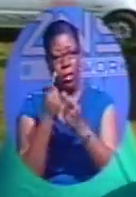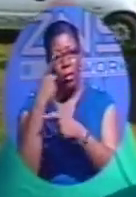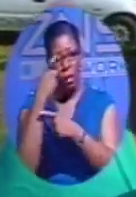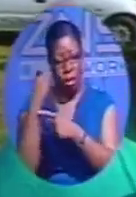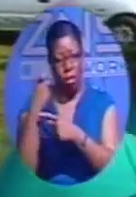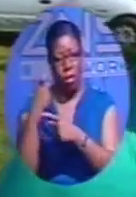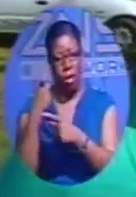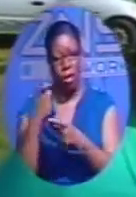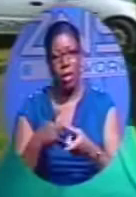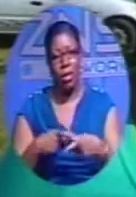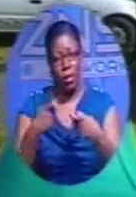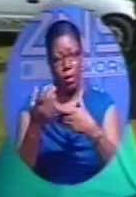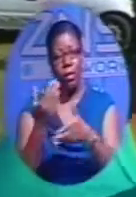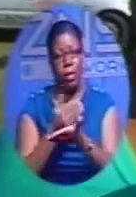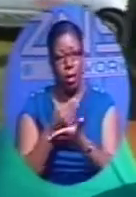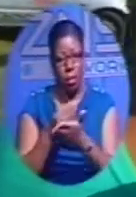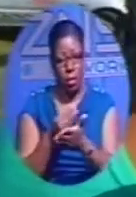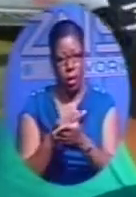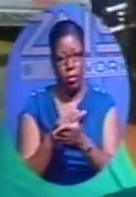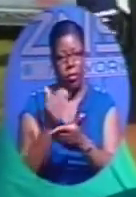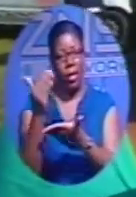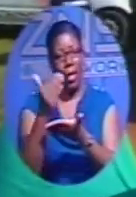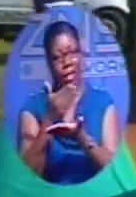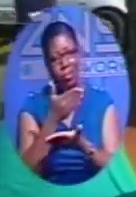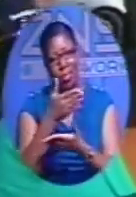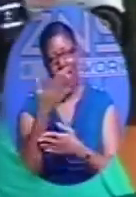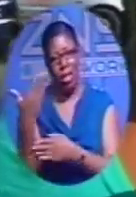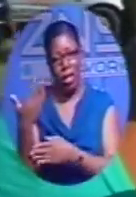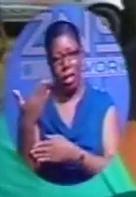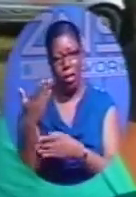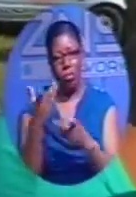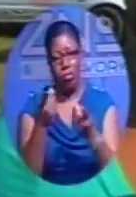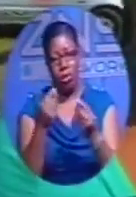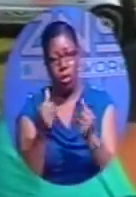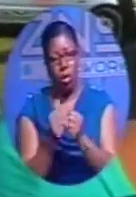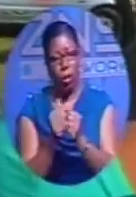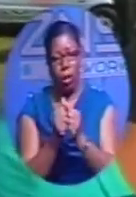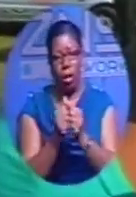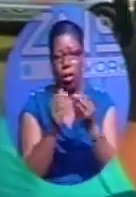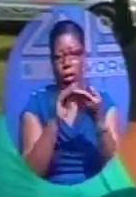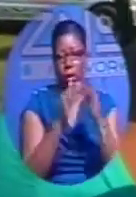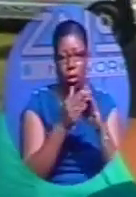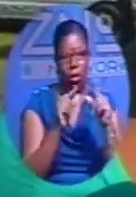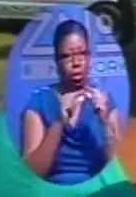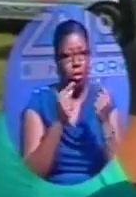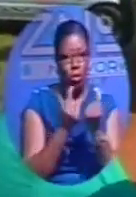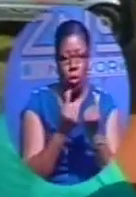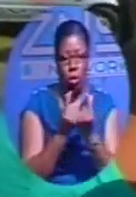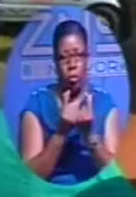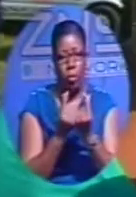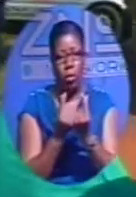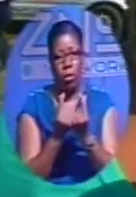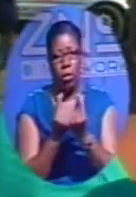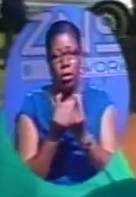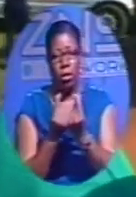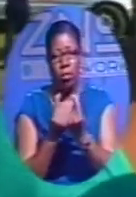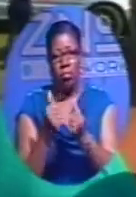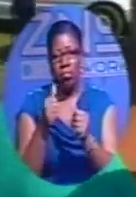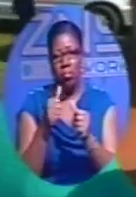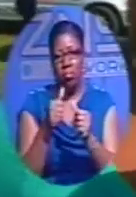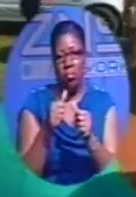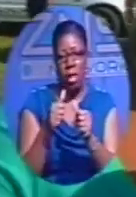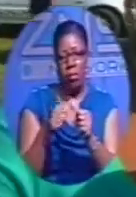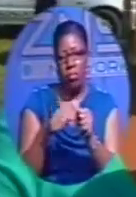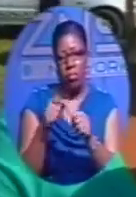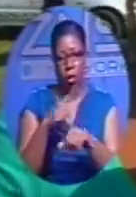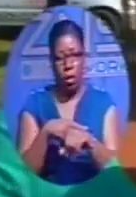initiatives going on. Anything to do with the community, anything to do with any religious group, any kind of civic organization in the community, whenever we can help them, we